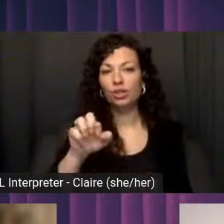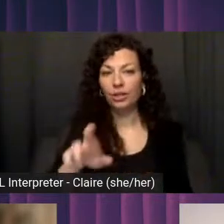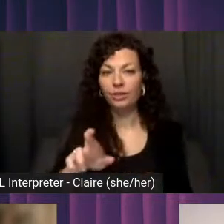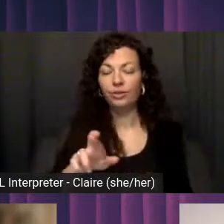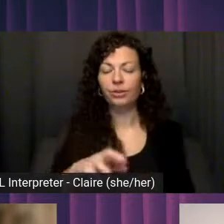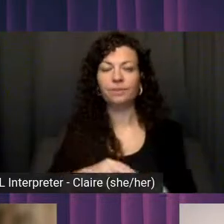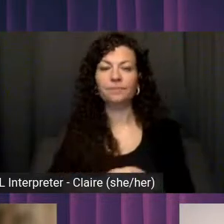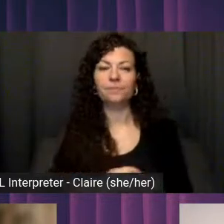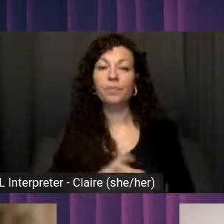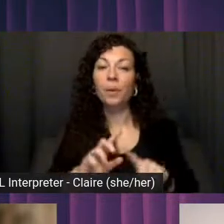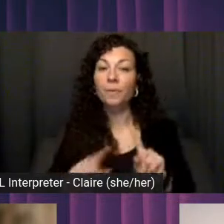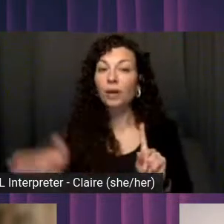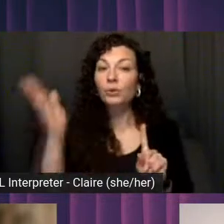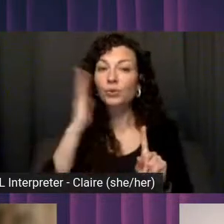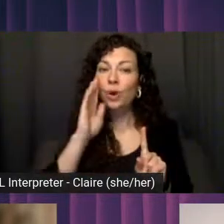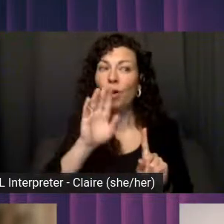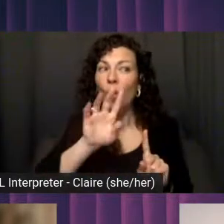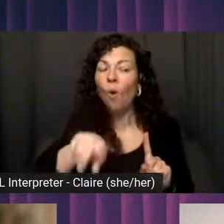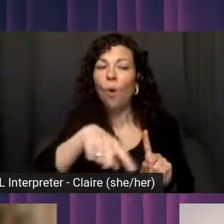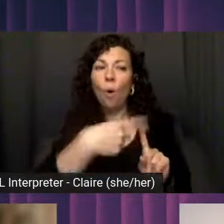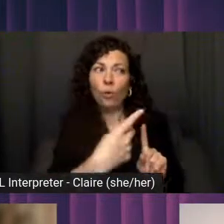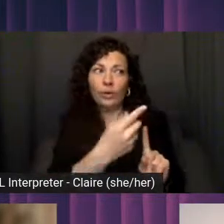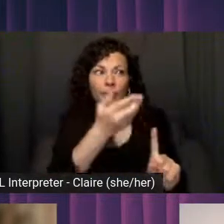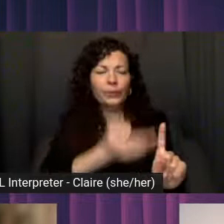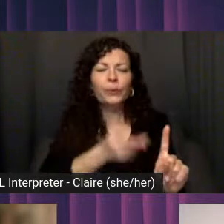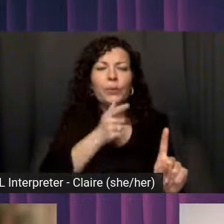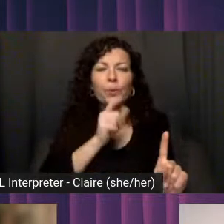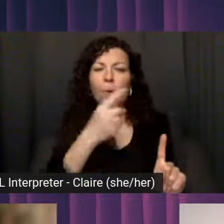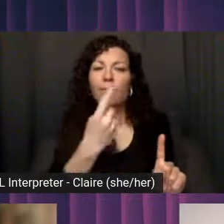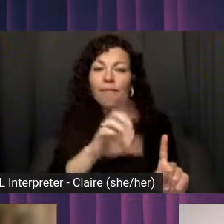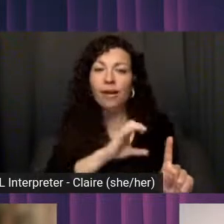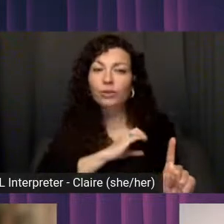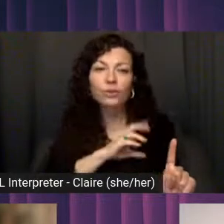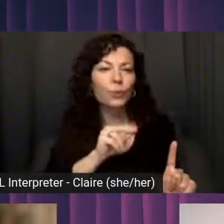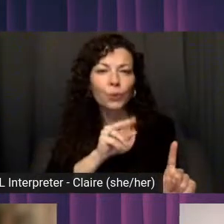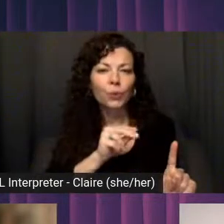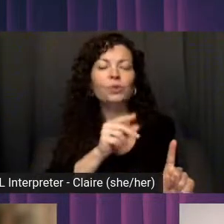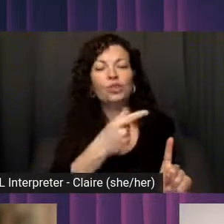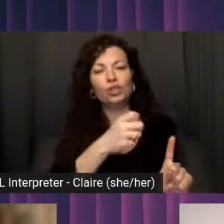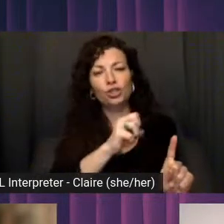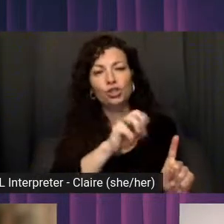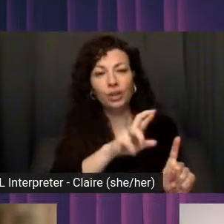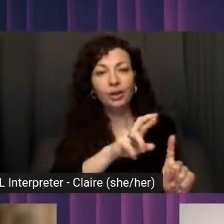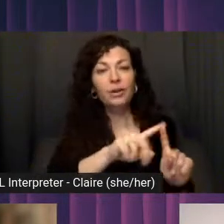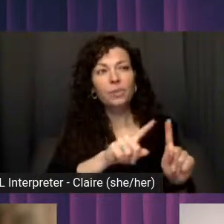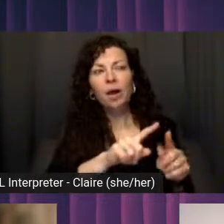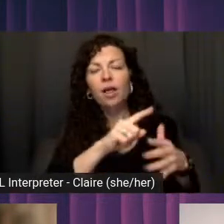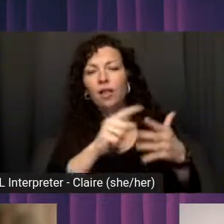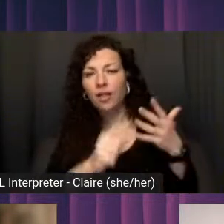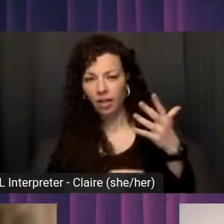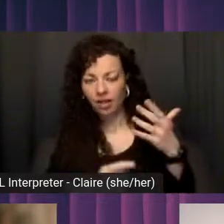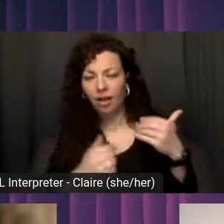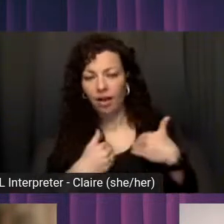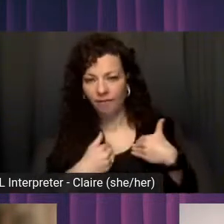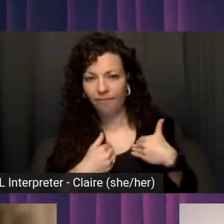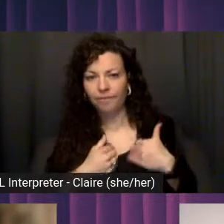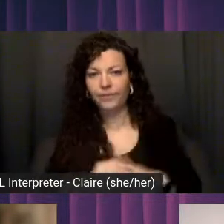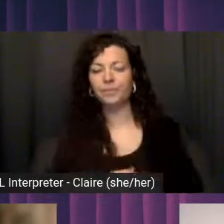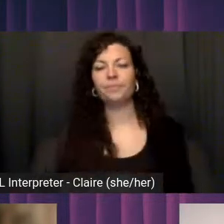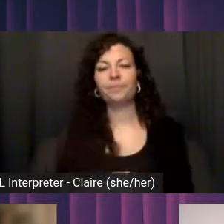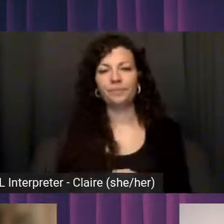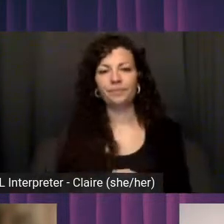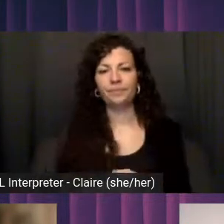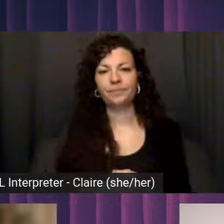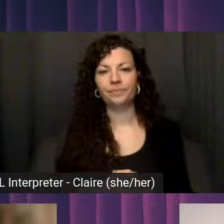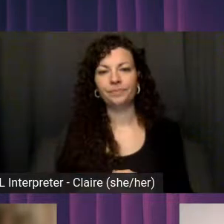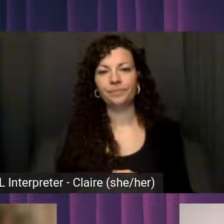one of the things I talk about with patients when I refer them for behavioral health or for therapy is I tell them how important it is to make